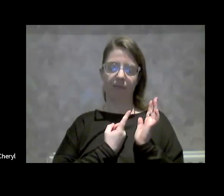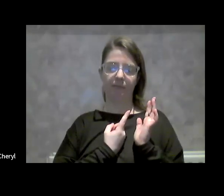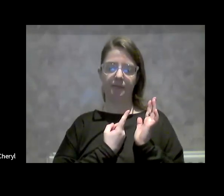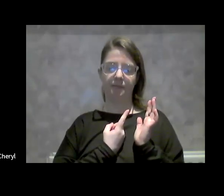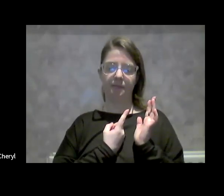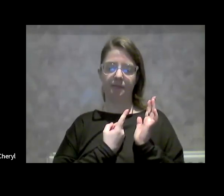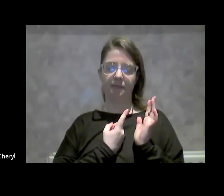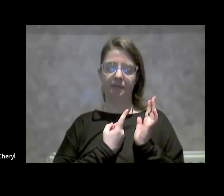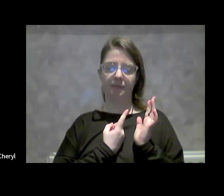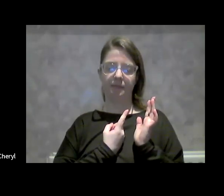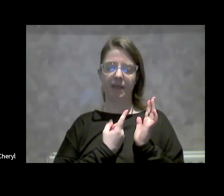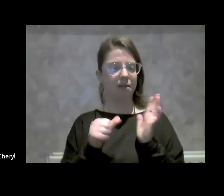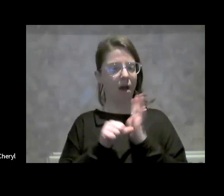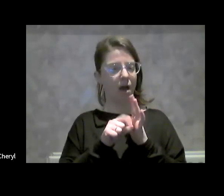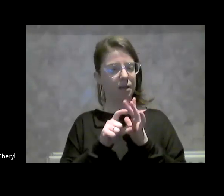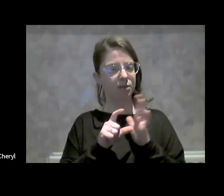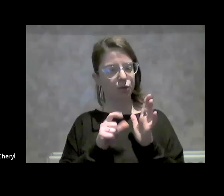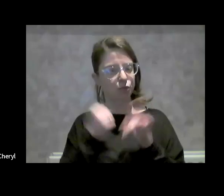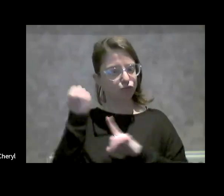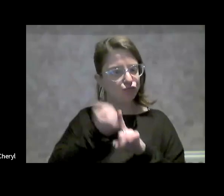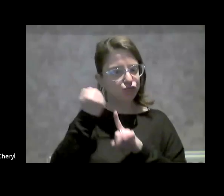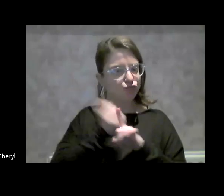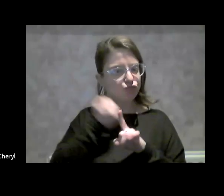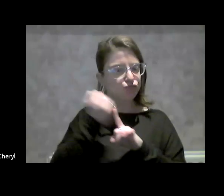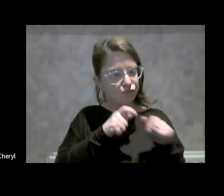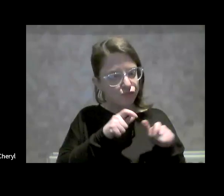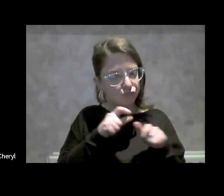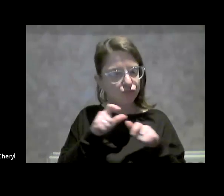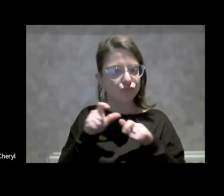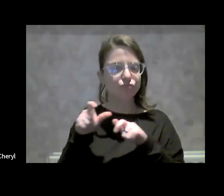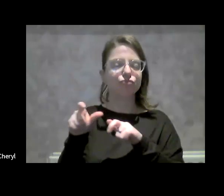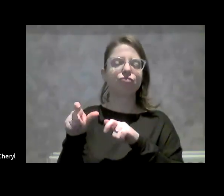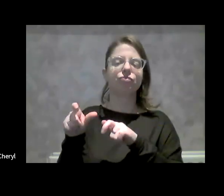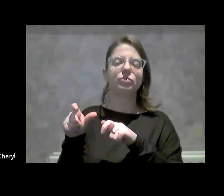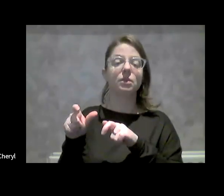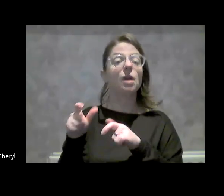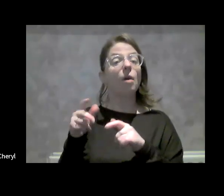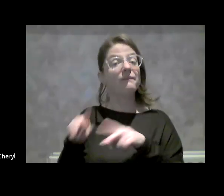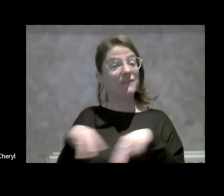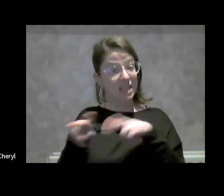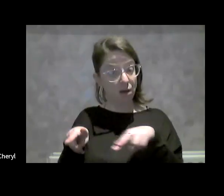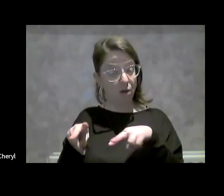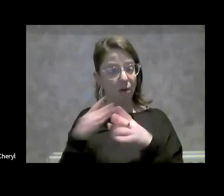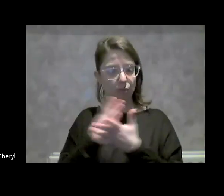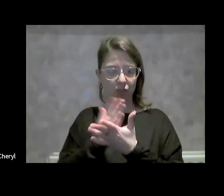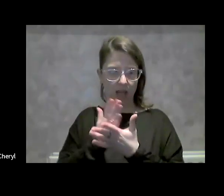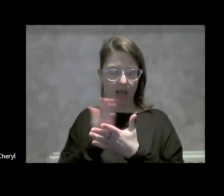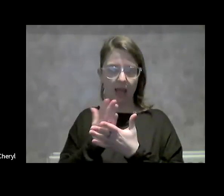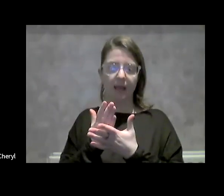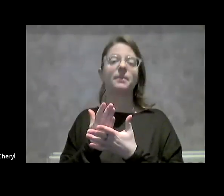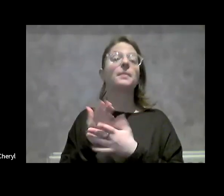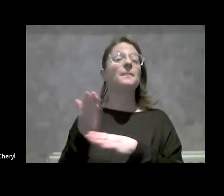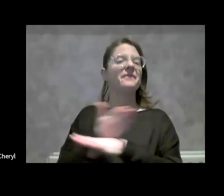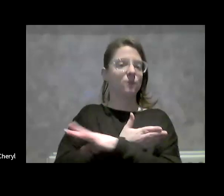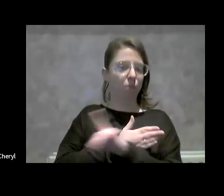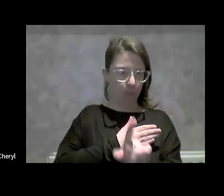it's hard to sustain the movement and movement building. So yeah, I wanted to share a video with you tonight. Before I